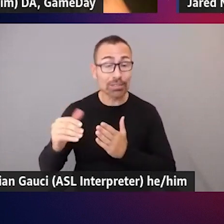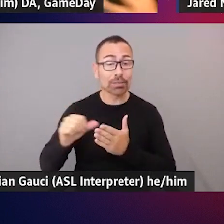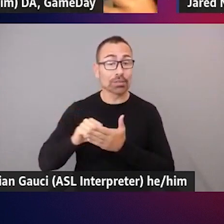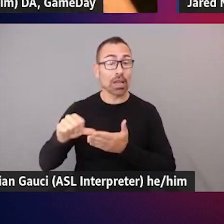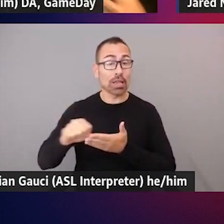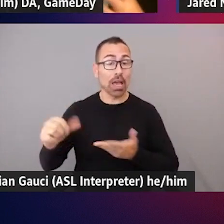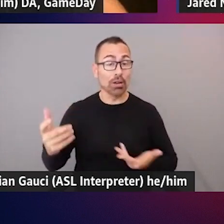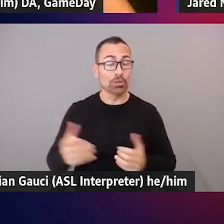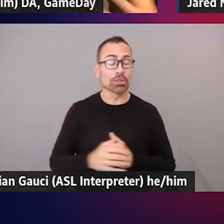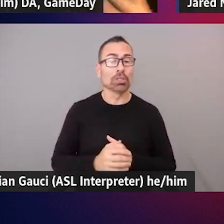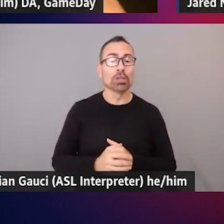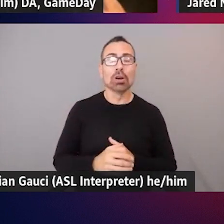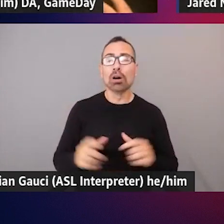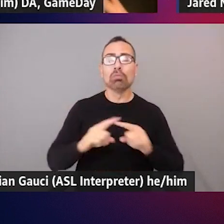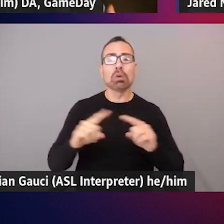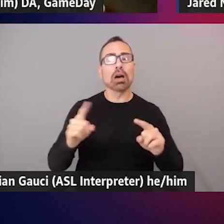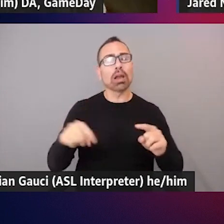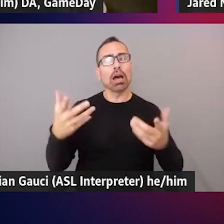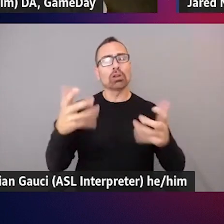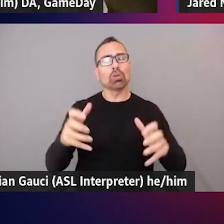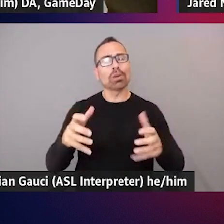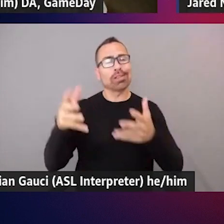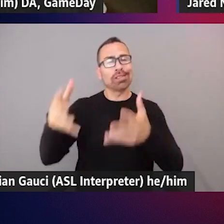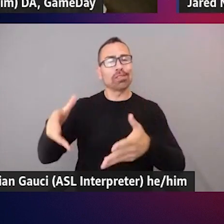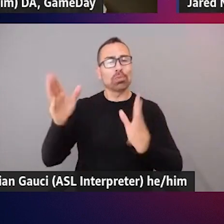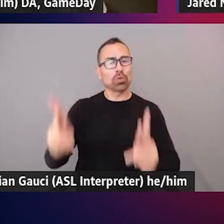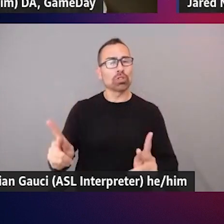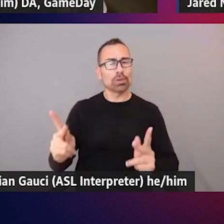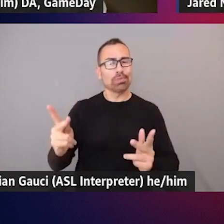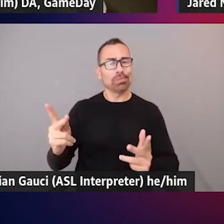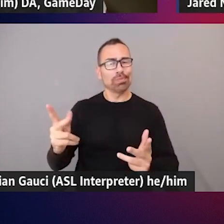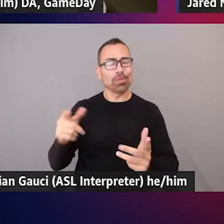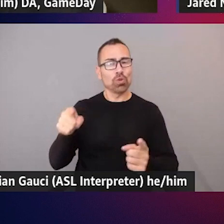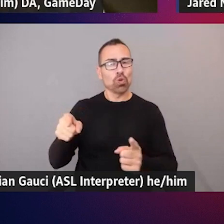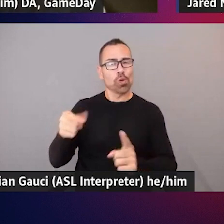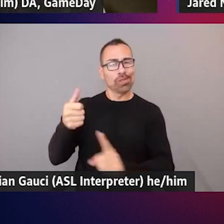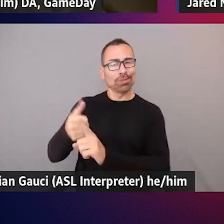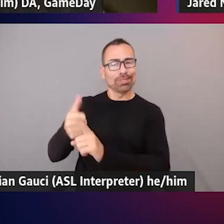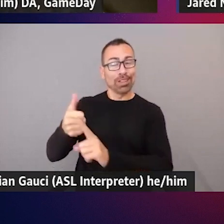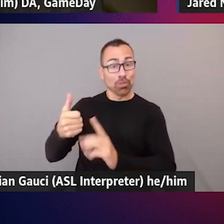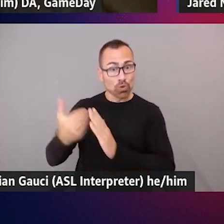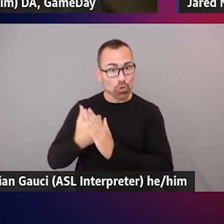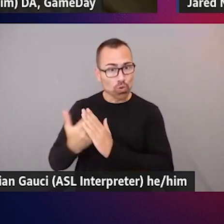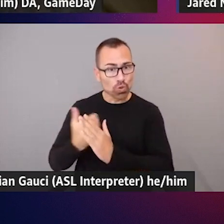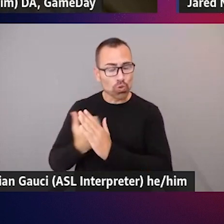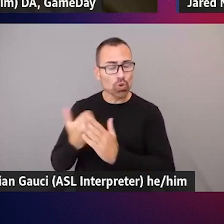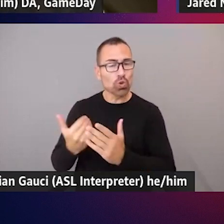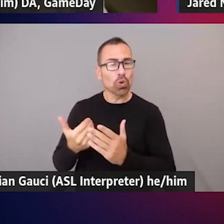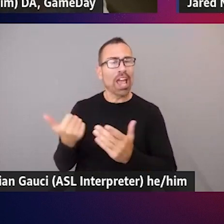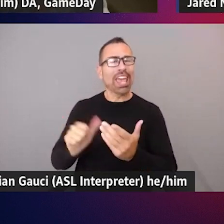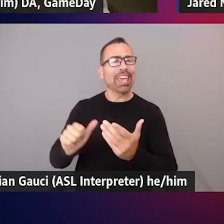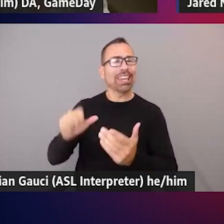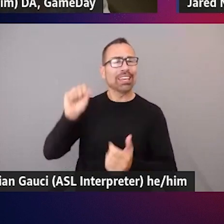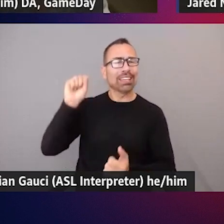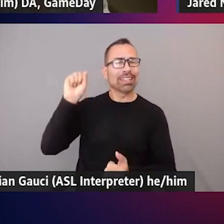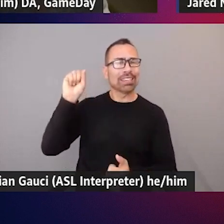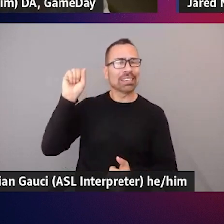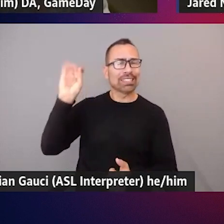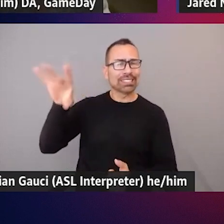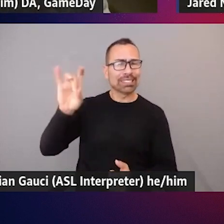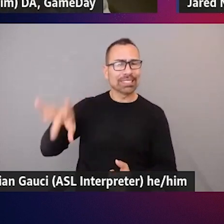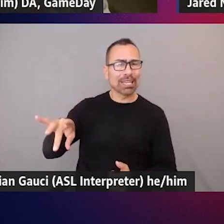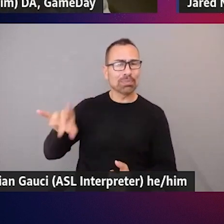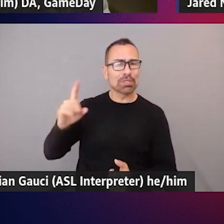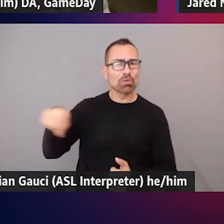So Omer, Jared, either of you or both, please. Do you have any tips for people that, maybe aren't quite